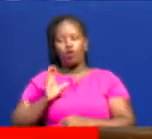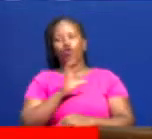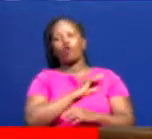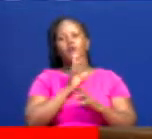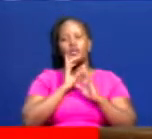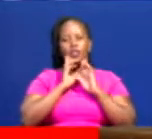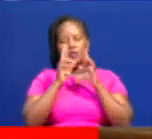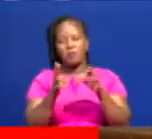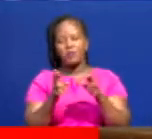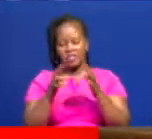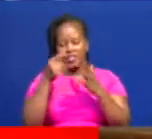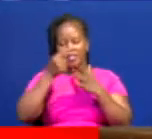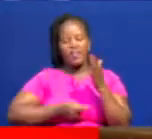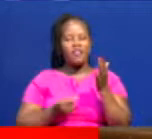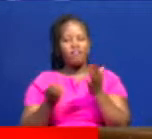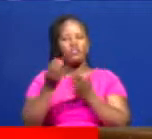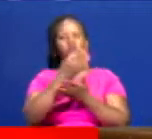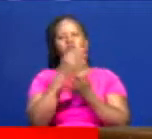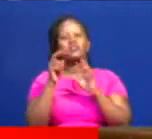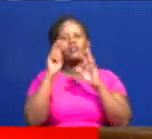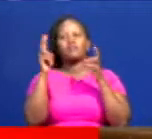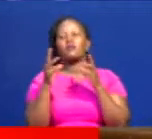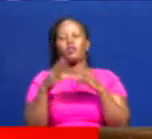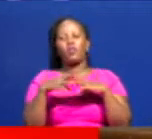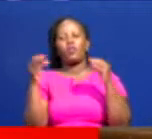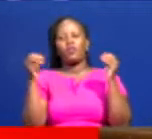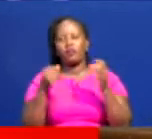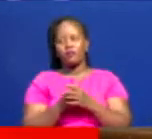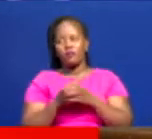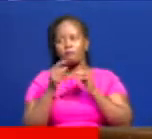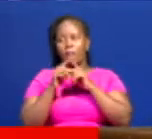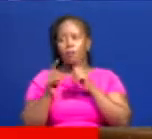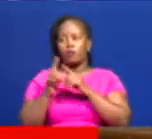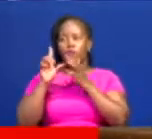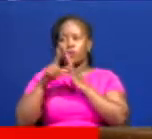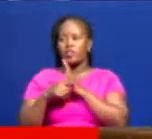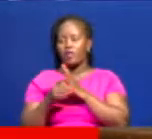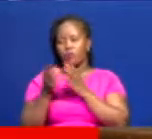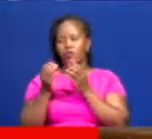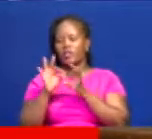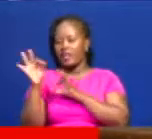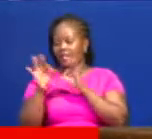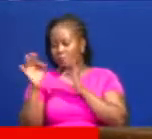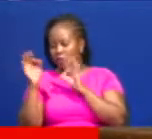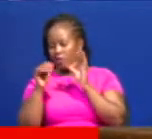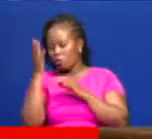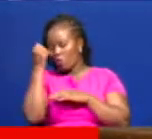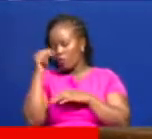revenue disappeared. And I will explain why later that has been done.